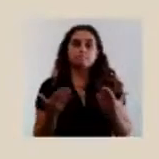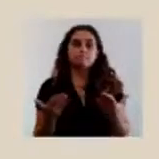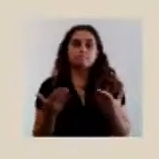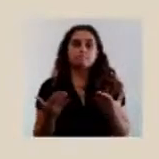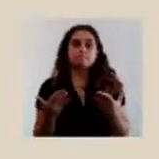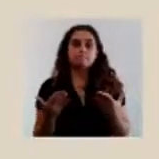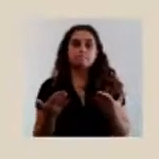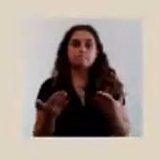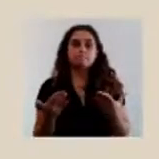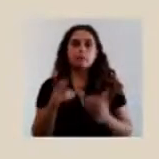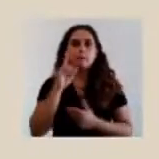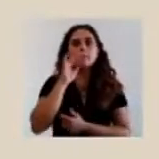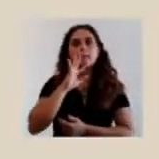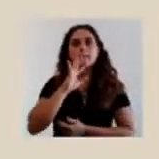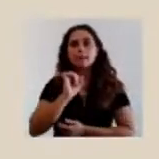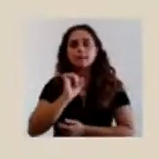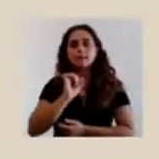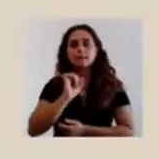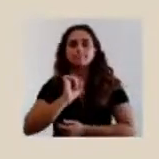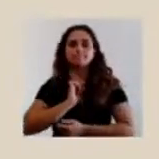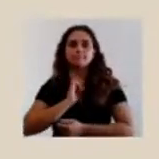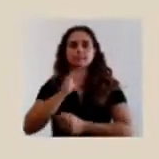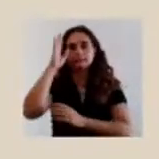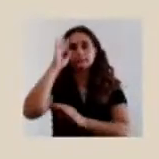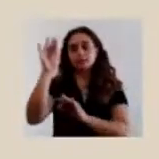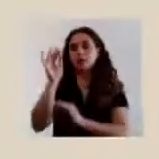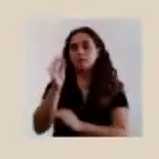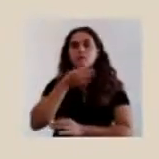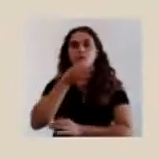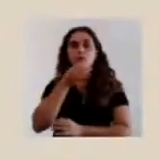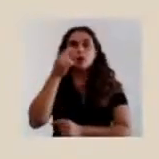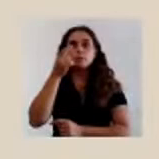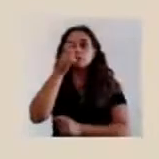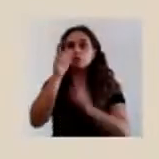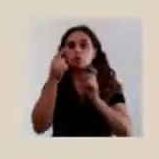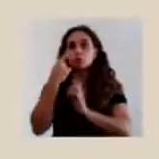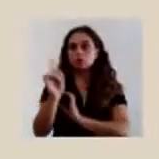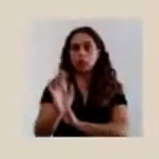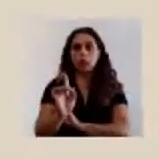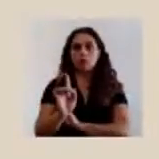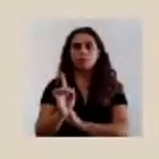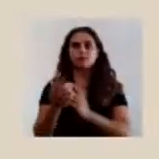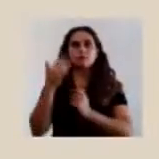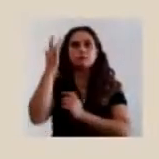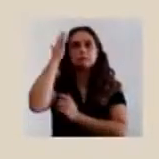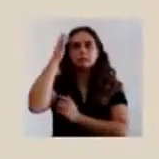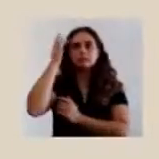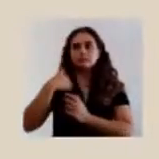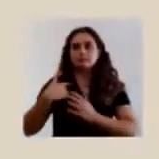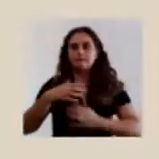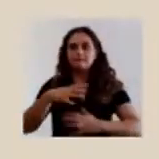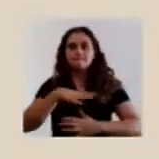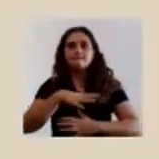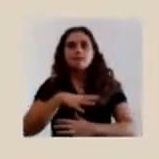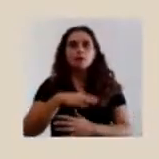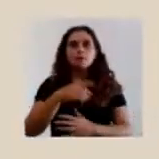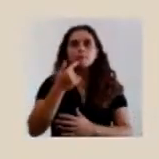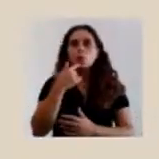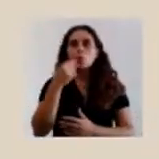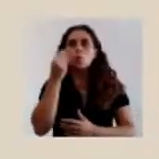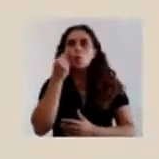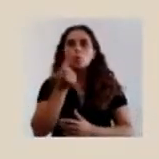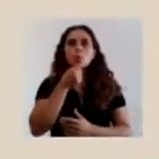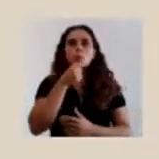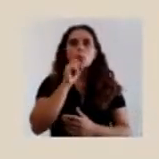Now, my parents did not teach me not to talk to strangers, so my brain was stirring to find some comment I